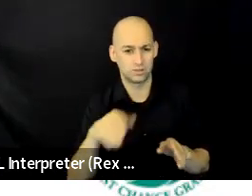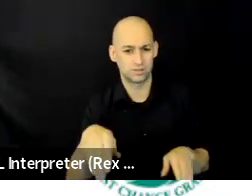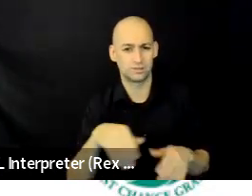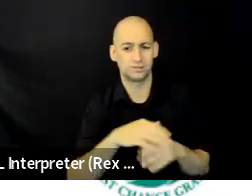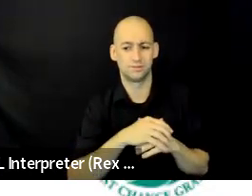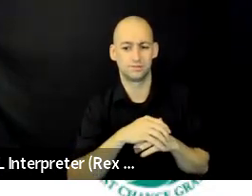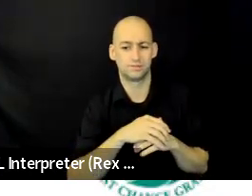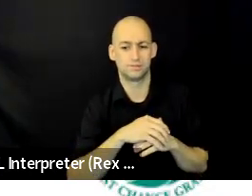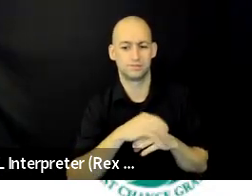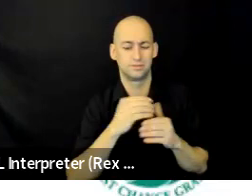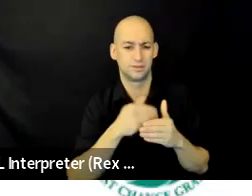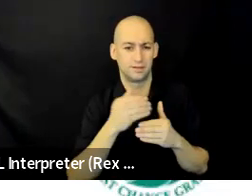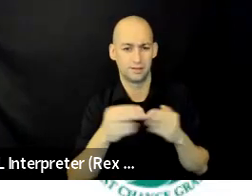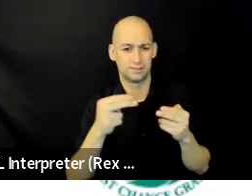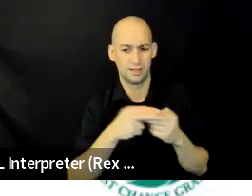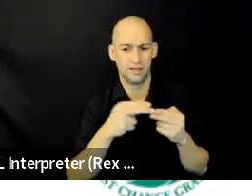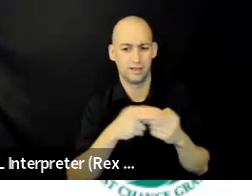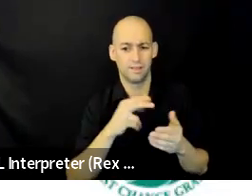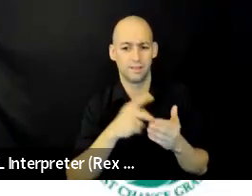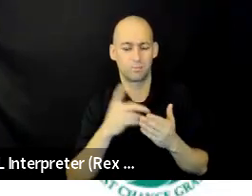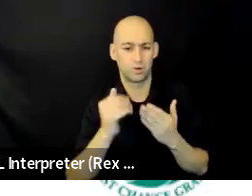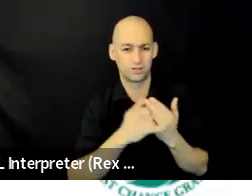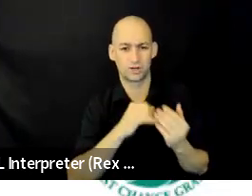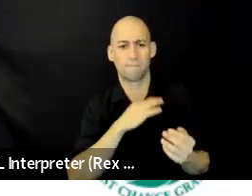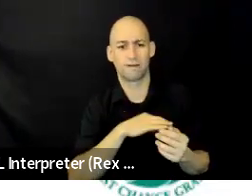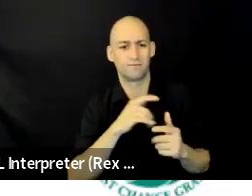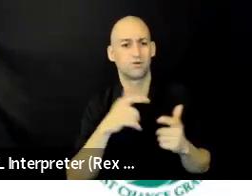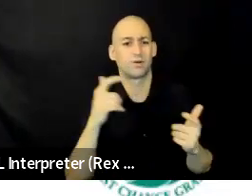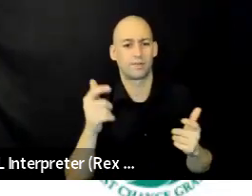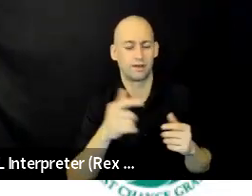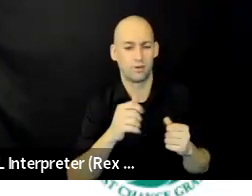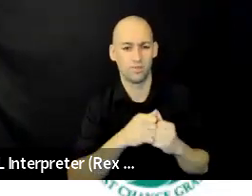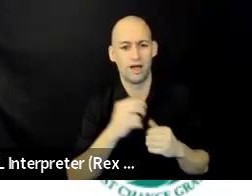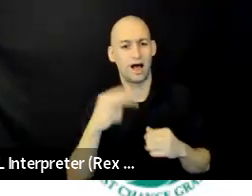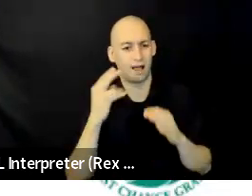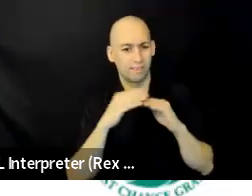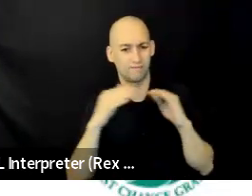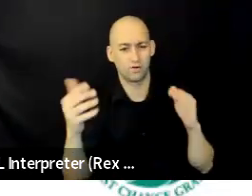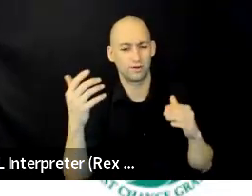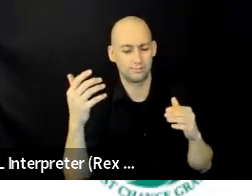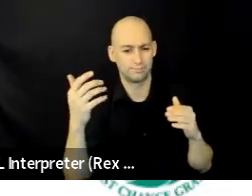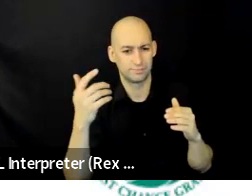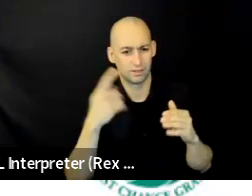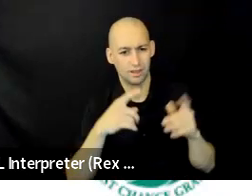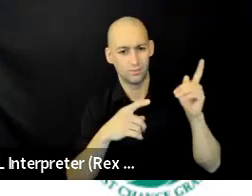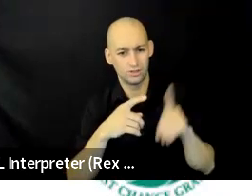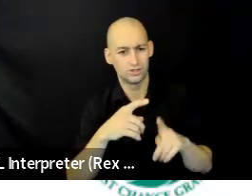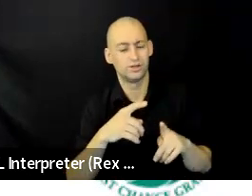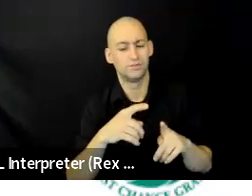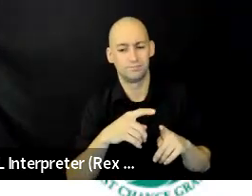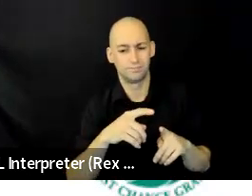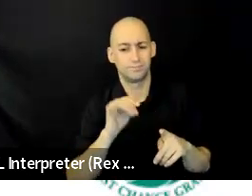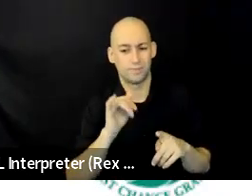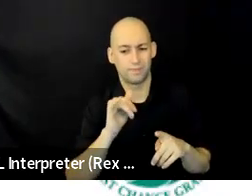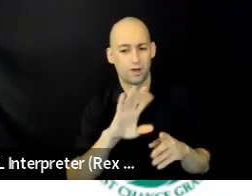please. And the project has benefited greatly from a high level of collaboration with 4 project-specific stakeholder working